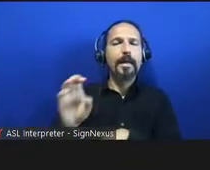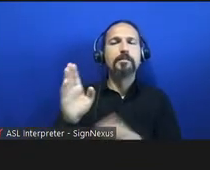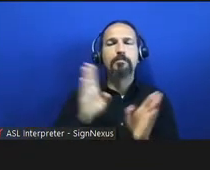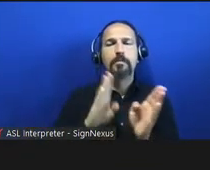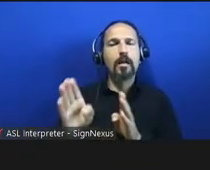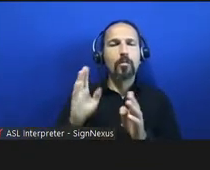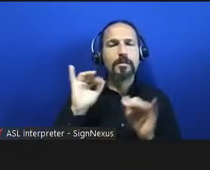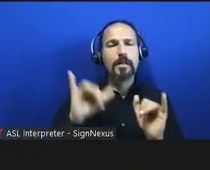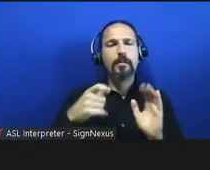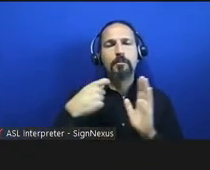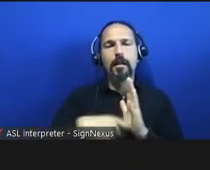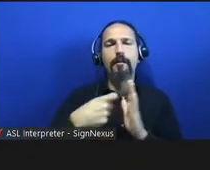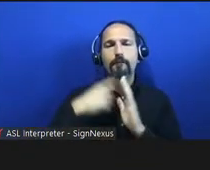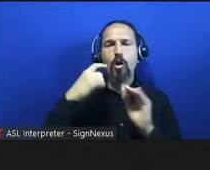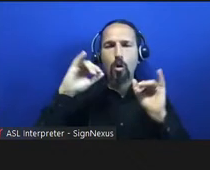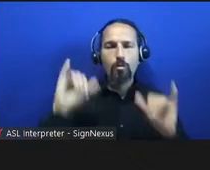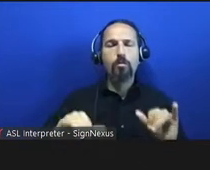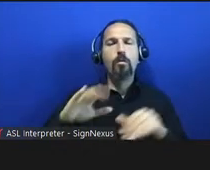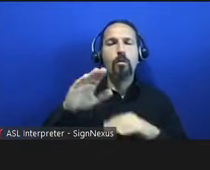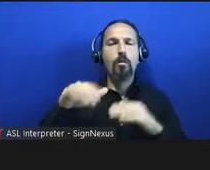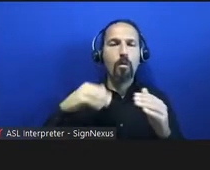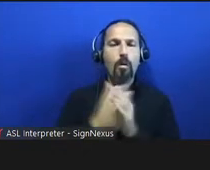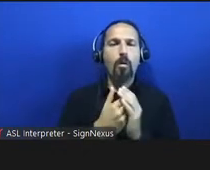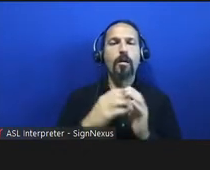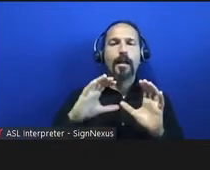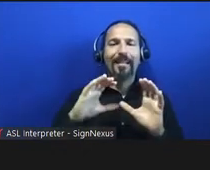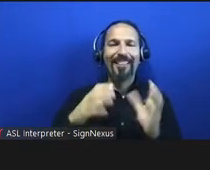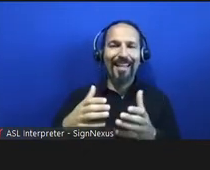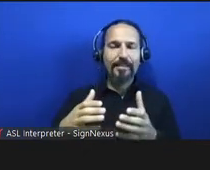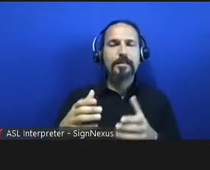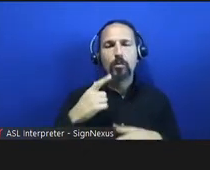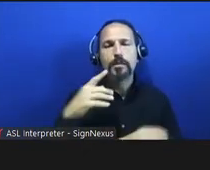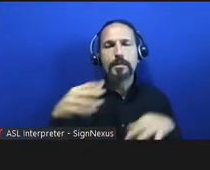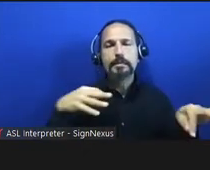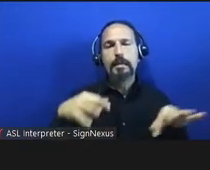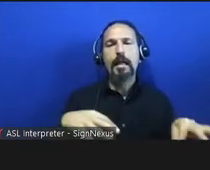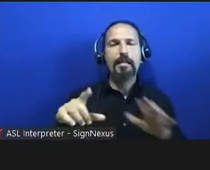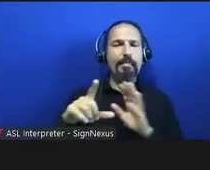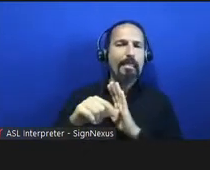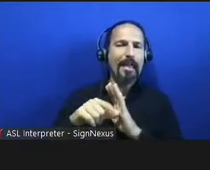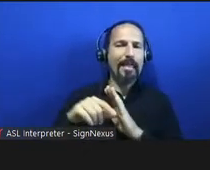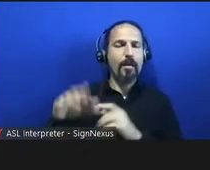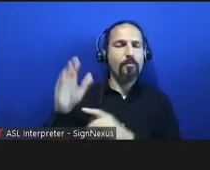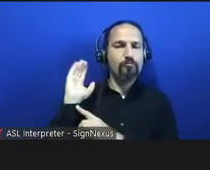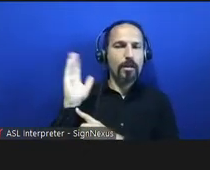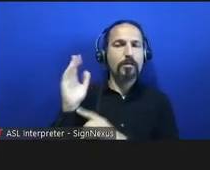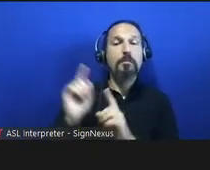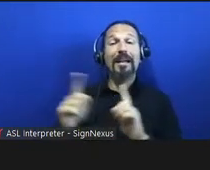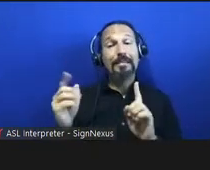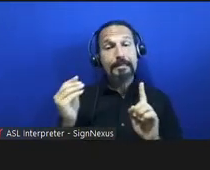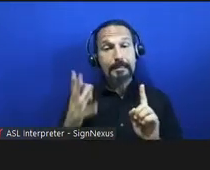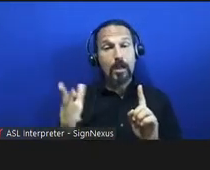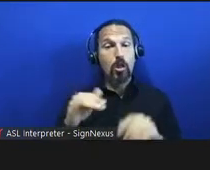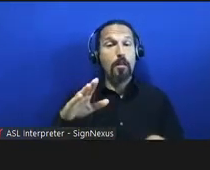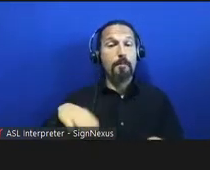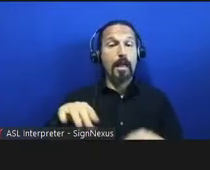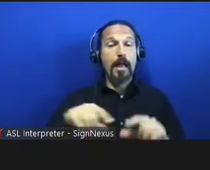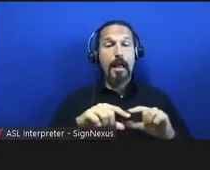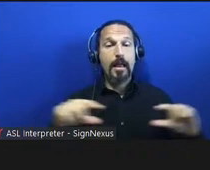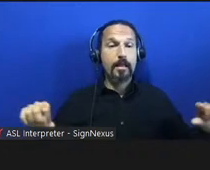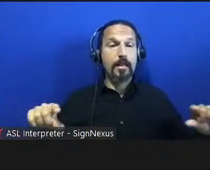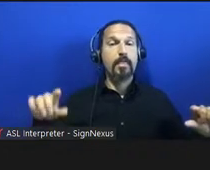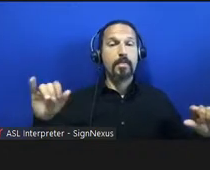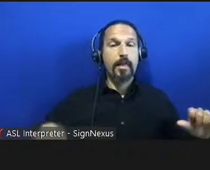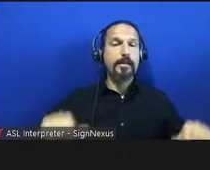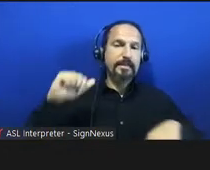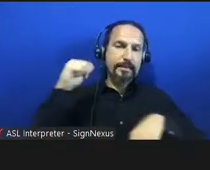tools for all vehicle classes we'll talk about that a little bit later in the presentation but importantly as you see on the bottom the toll